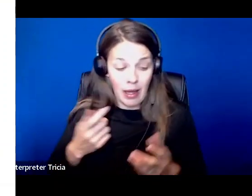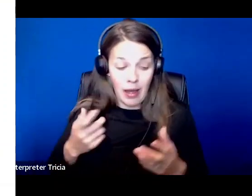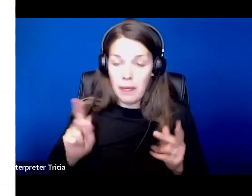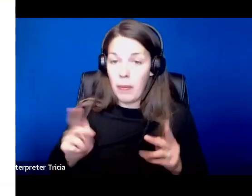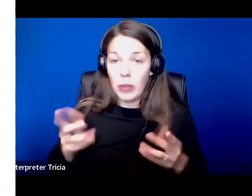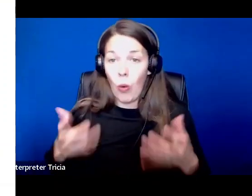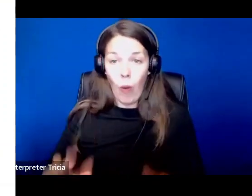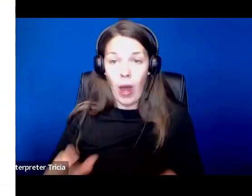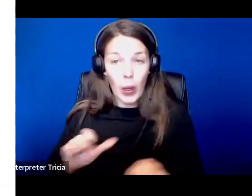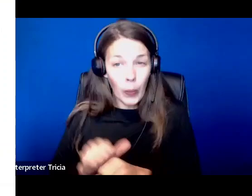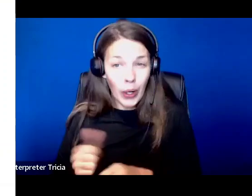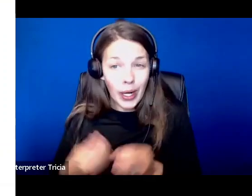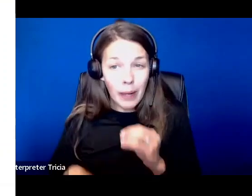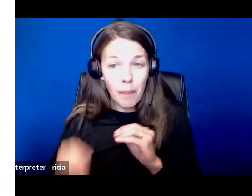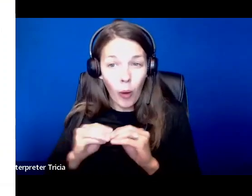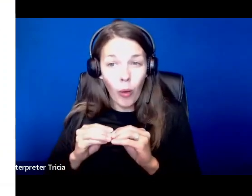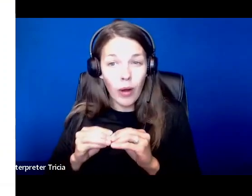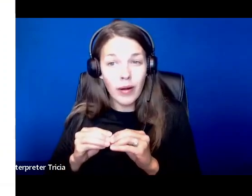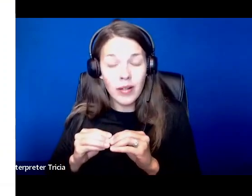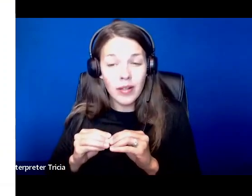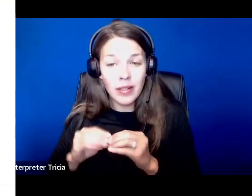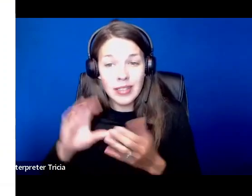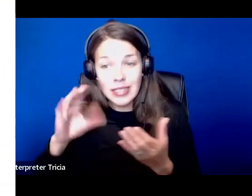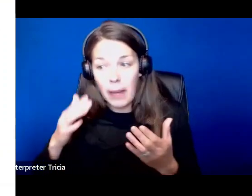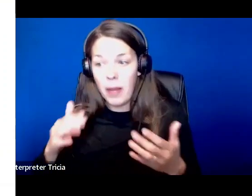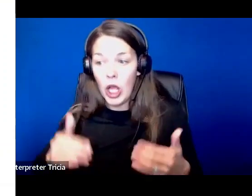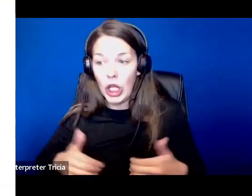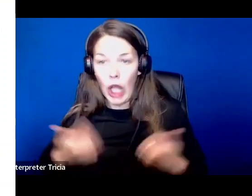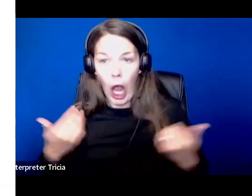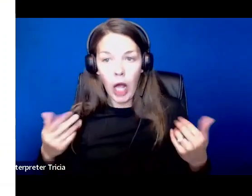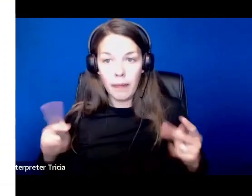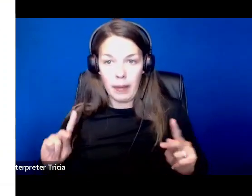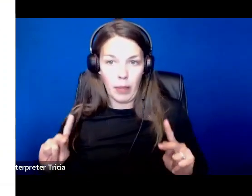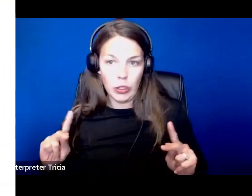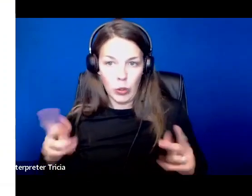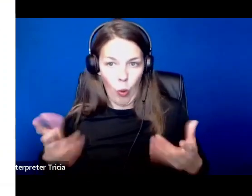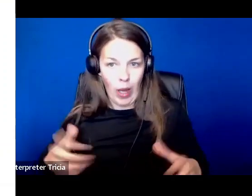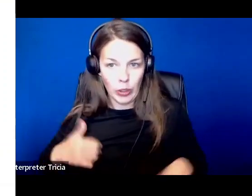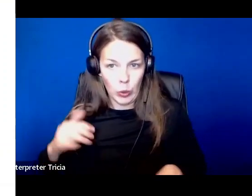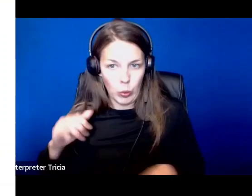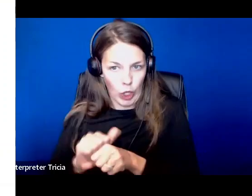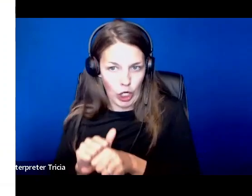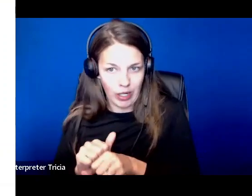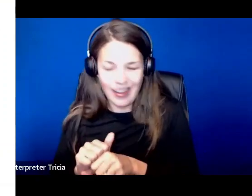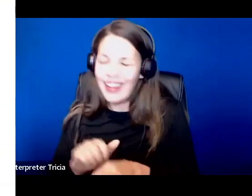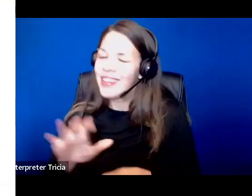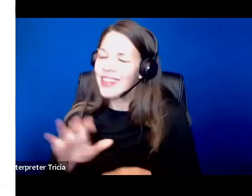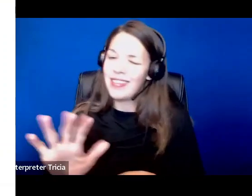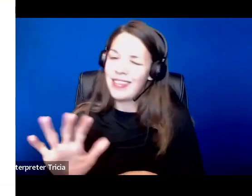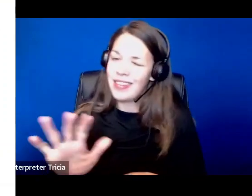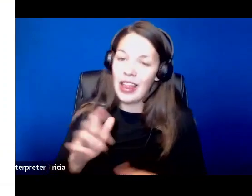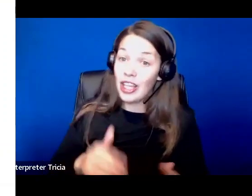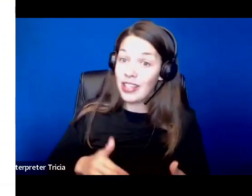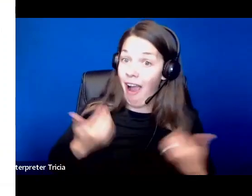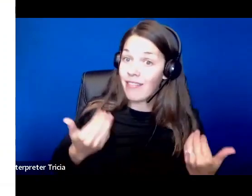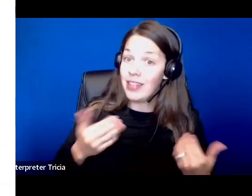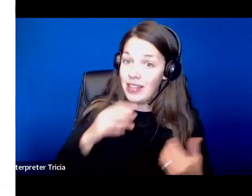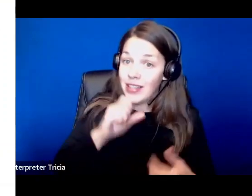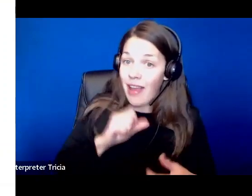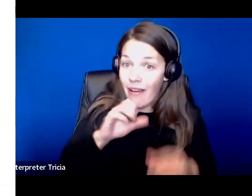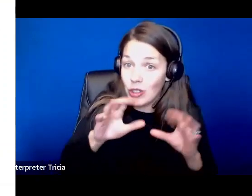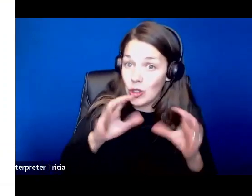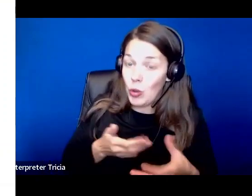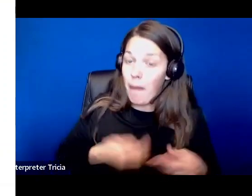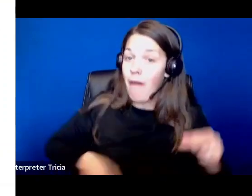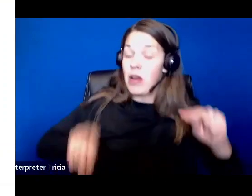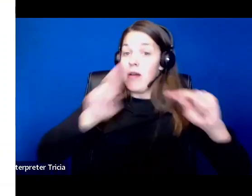work anymore, they seem to be implying that young people don't want to work. But actually, it's the youngest age group that had the biggest